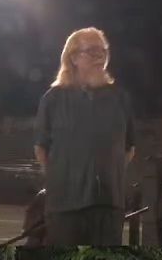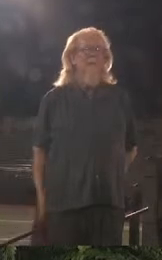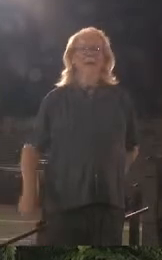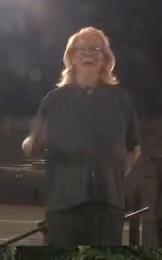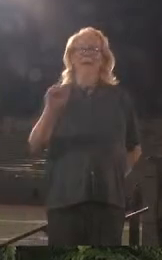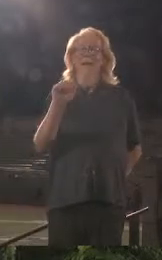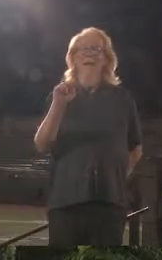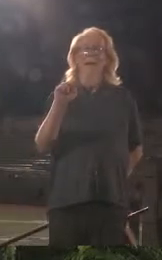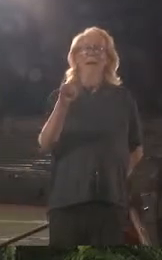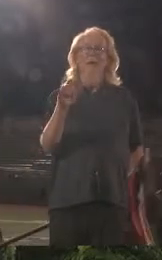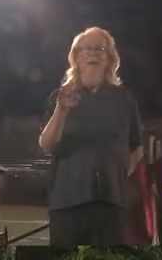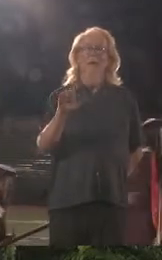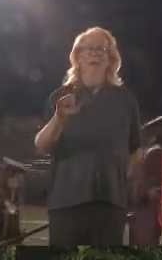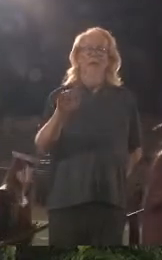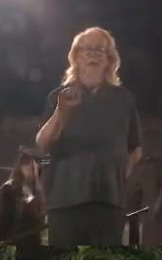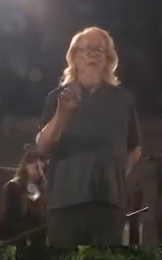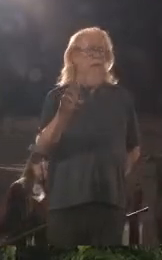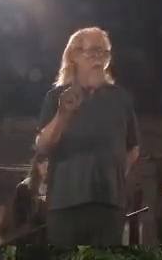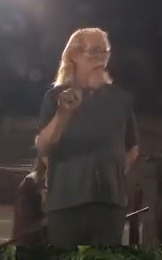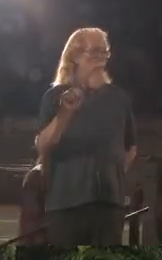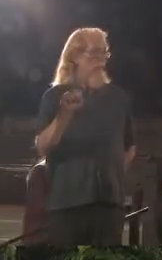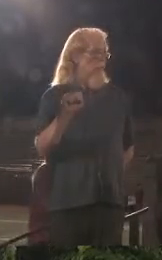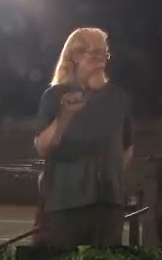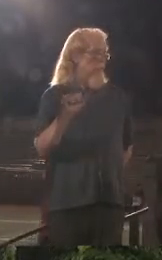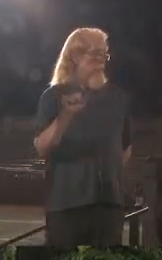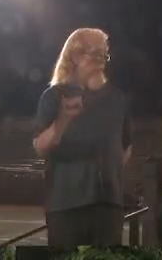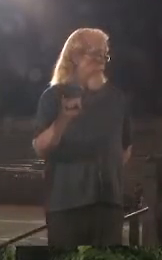Angel Gabriel Terrazas.